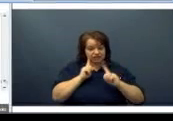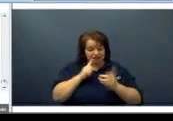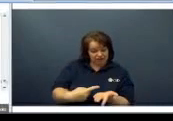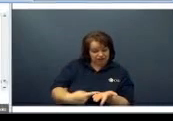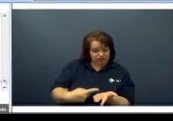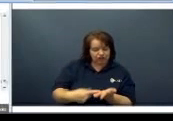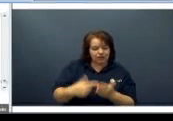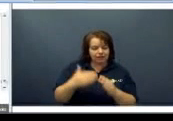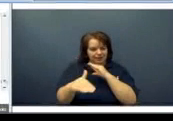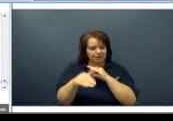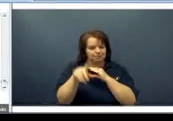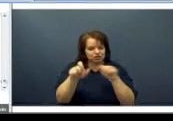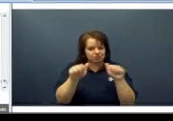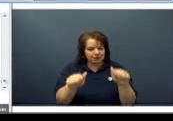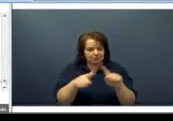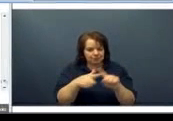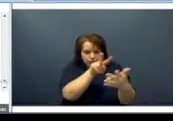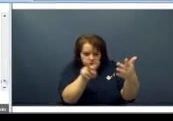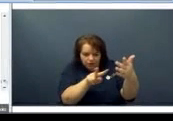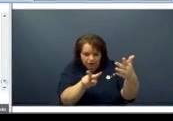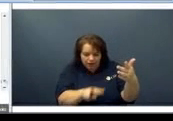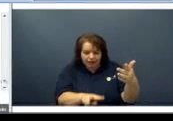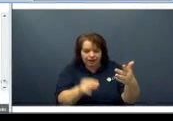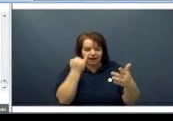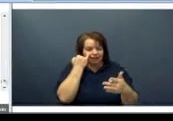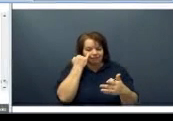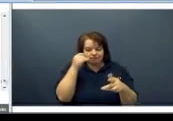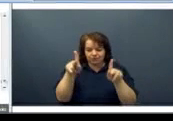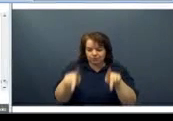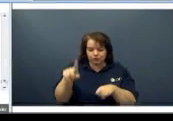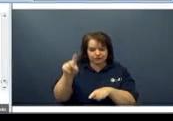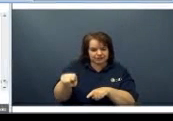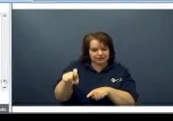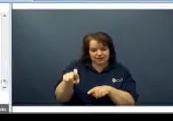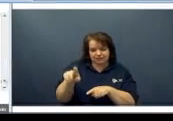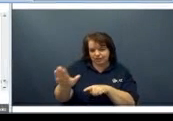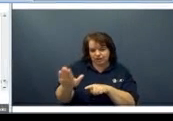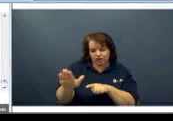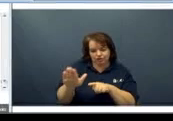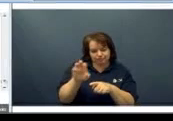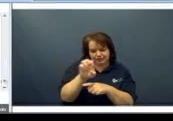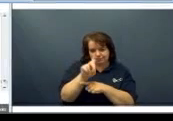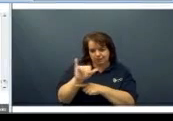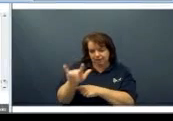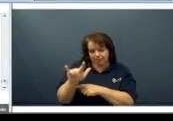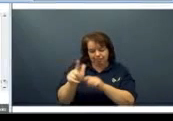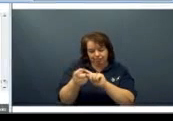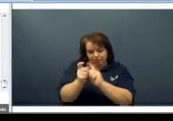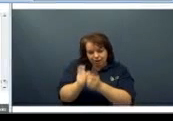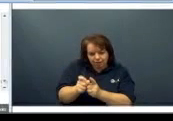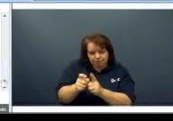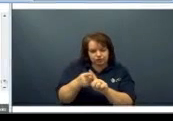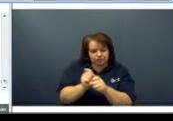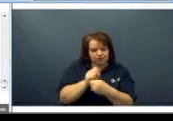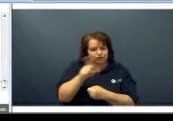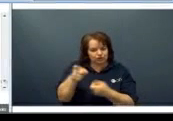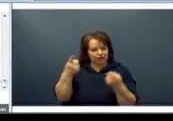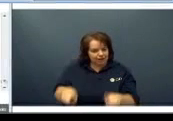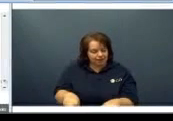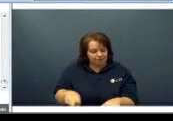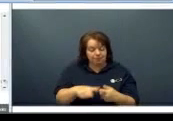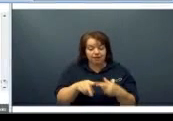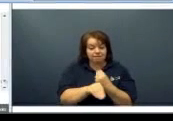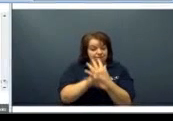if you're having a conversation, that the email should be able to be read. If the person needs whatever to make sure that that